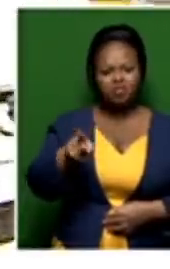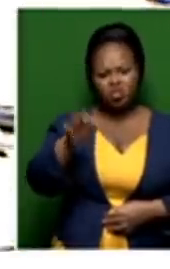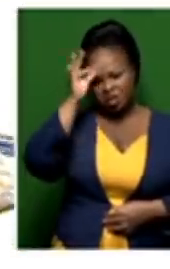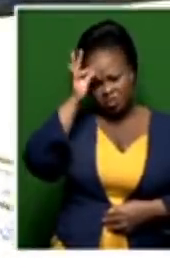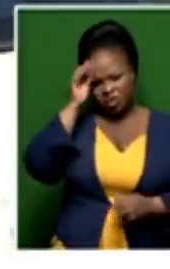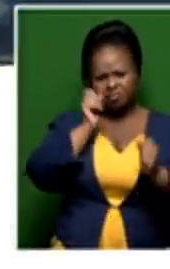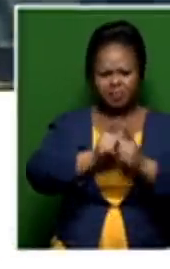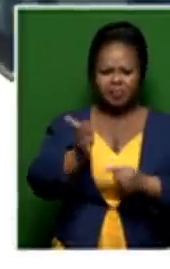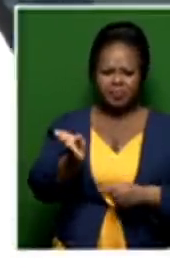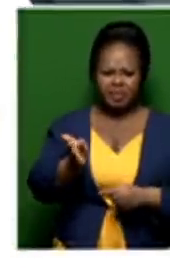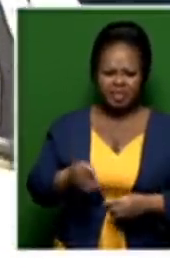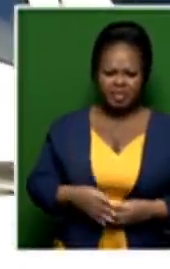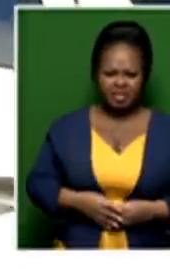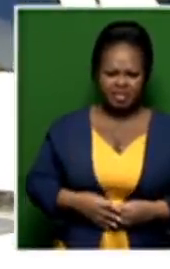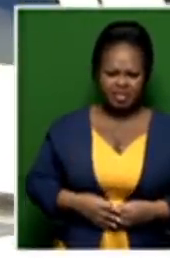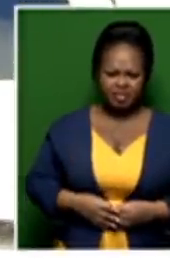been injured.